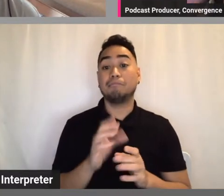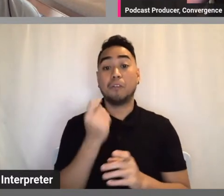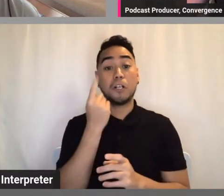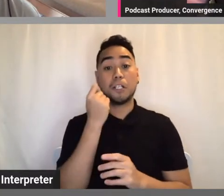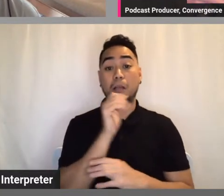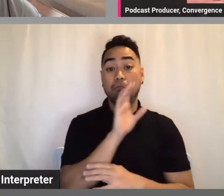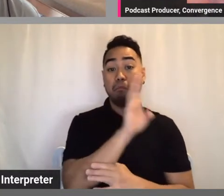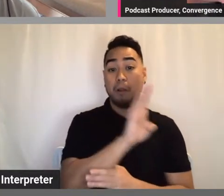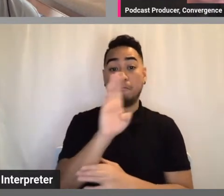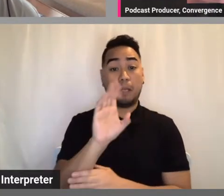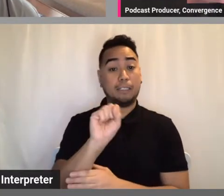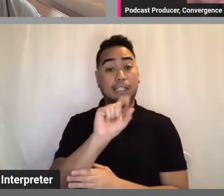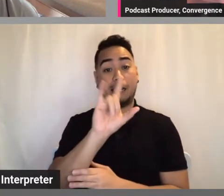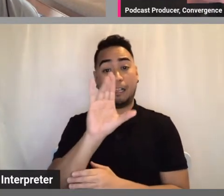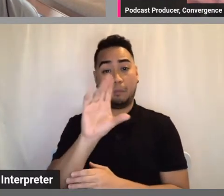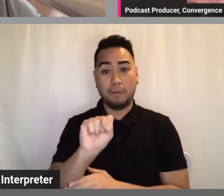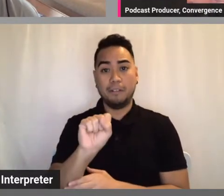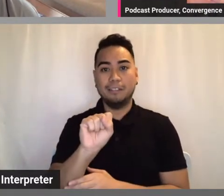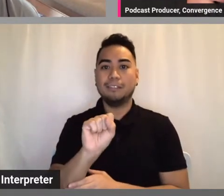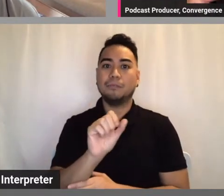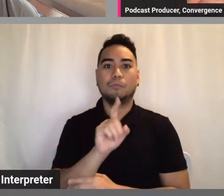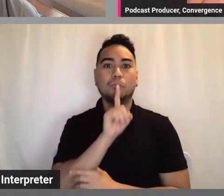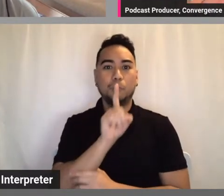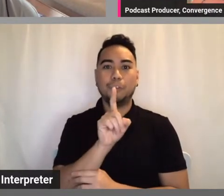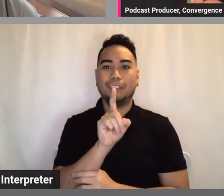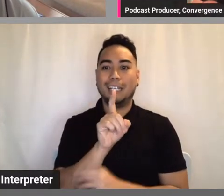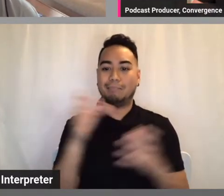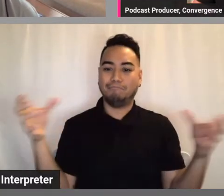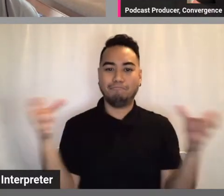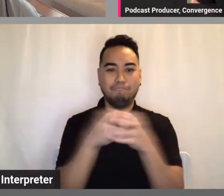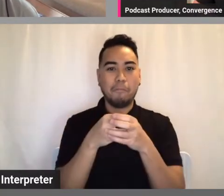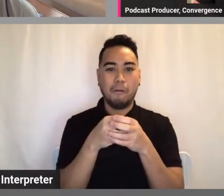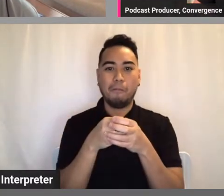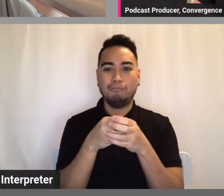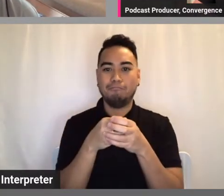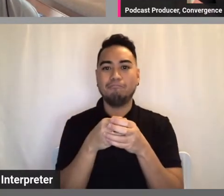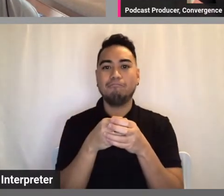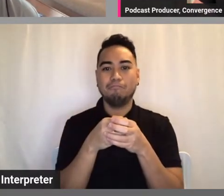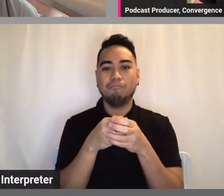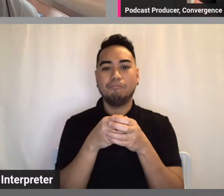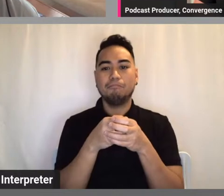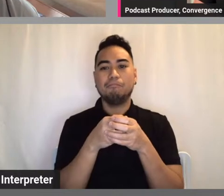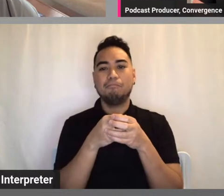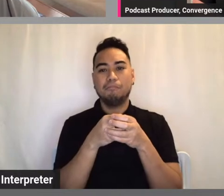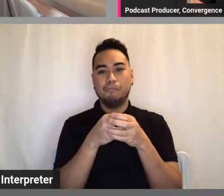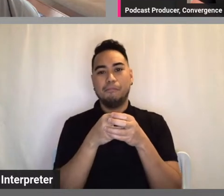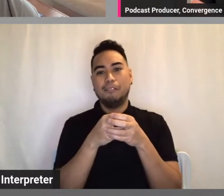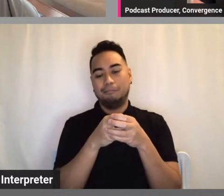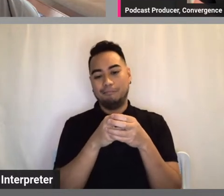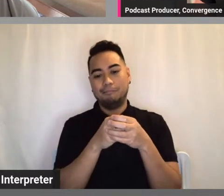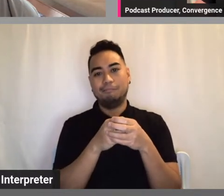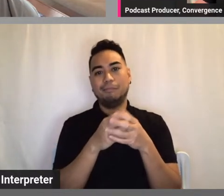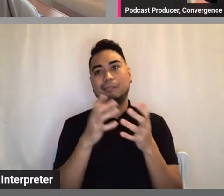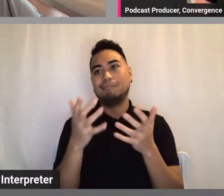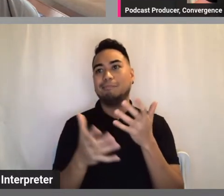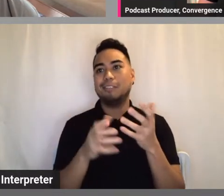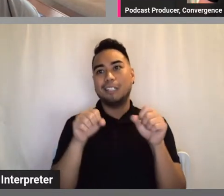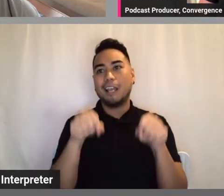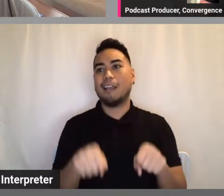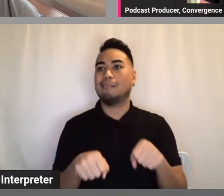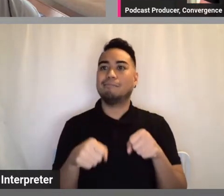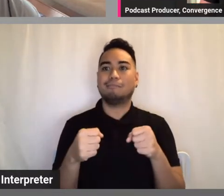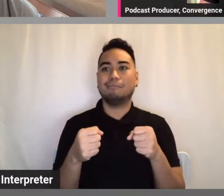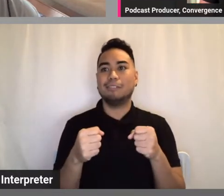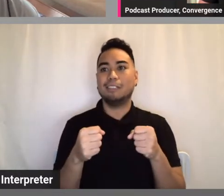just really locked it all together in a way that you can, I think, work in